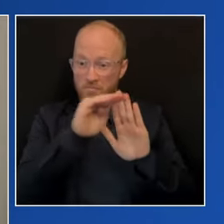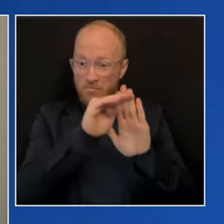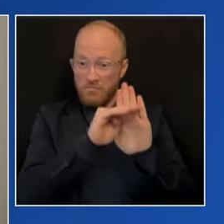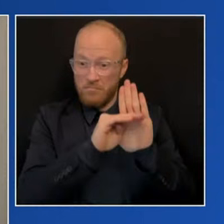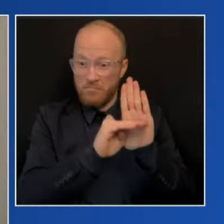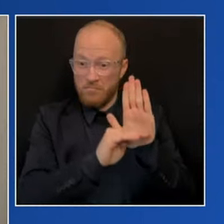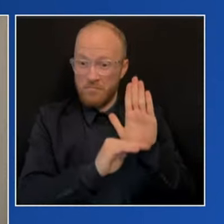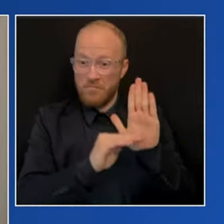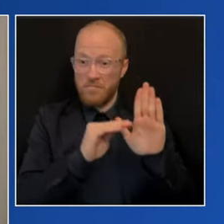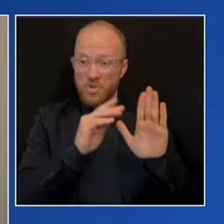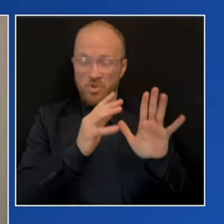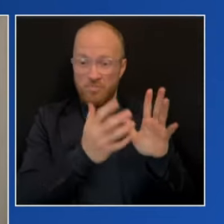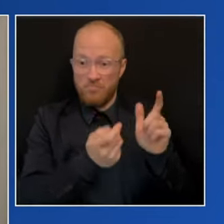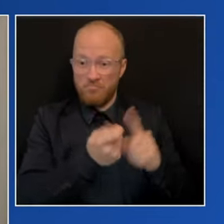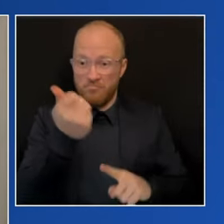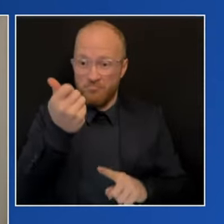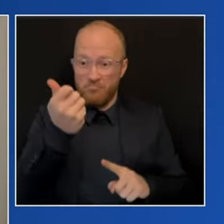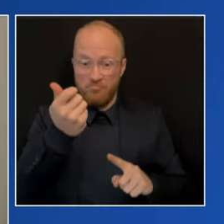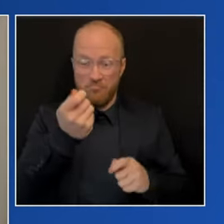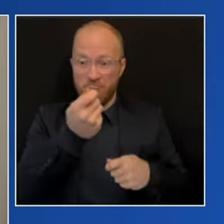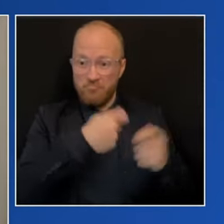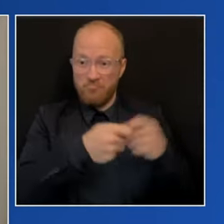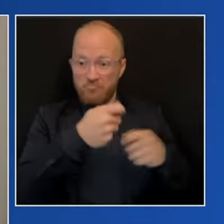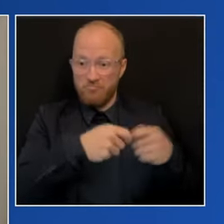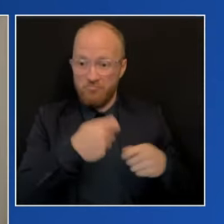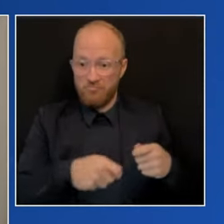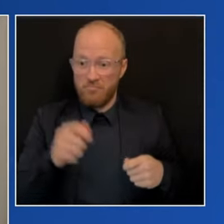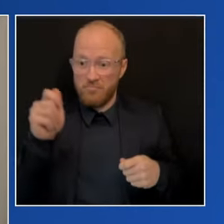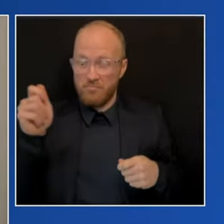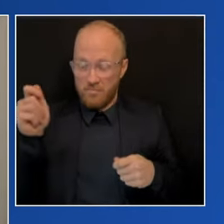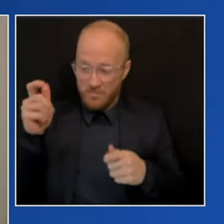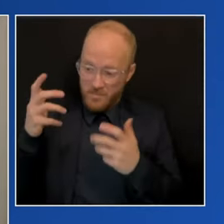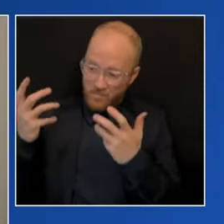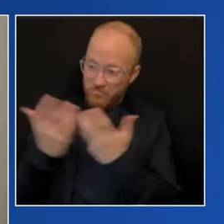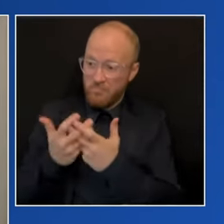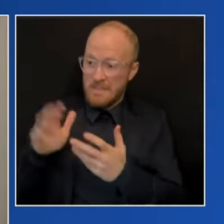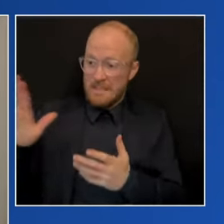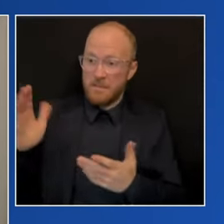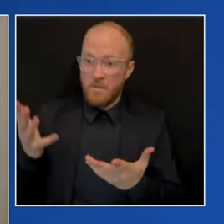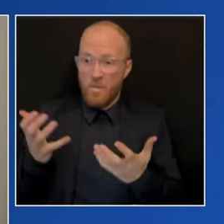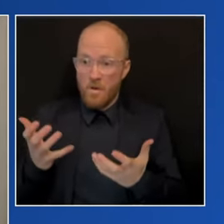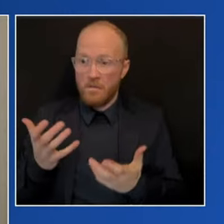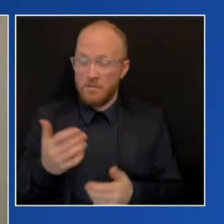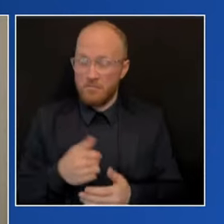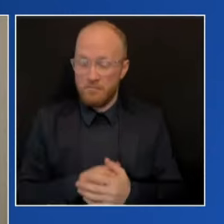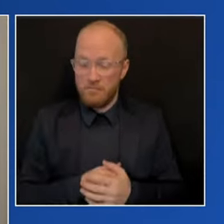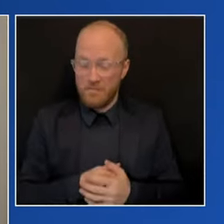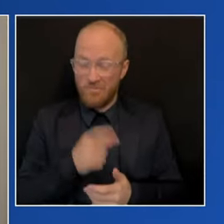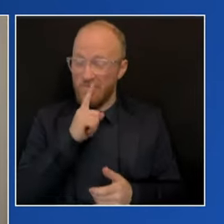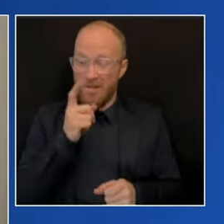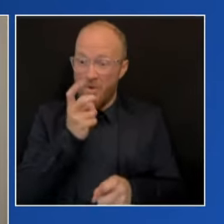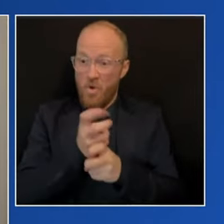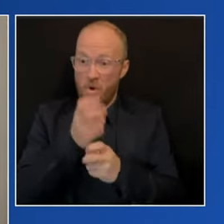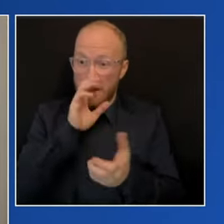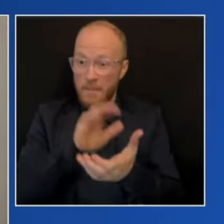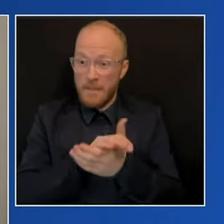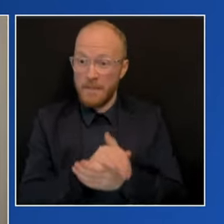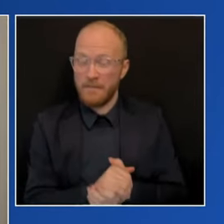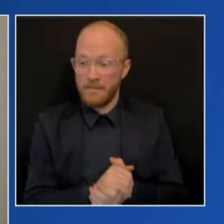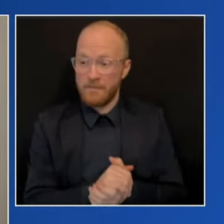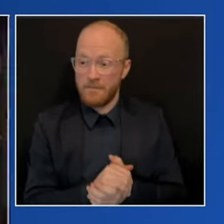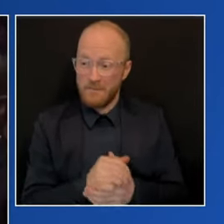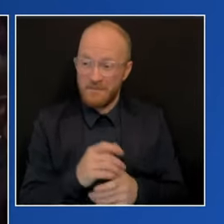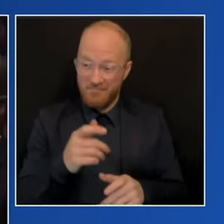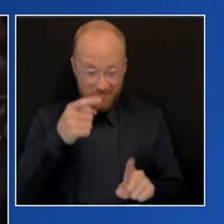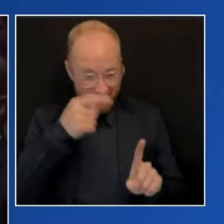should be terminated if it fits his will. It's really kind of hard to believe. Even found in the